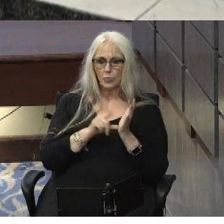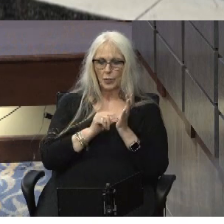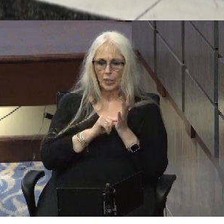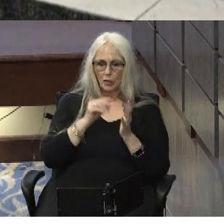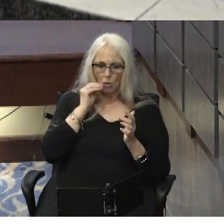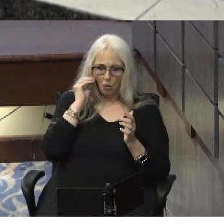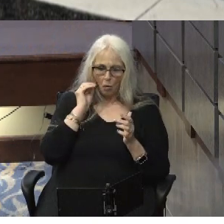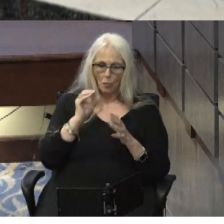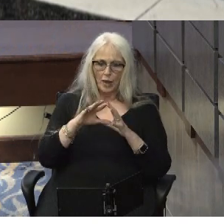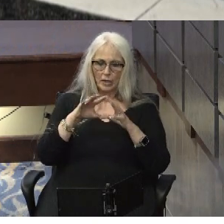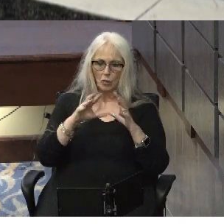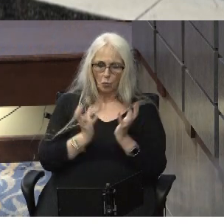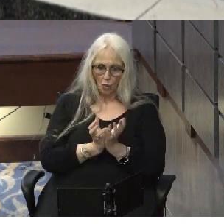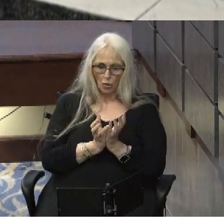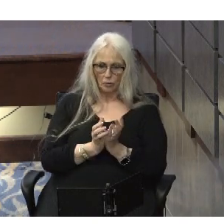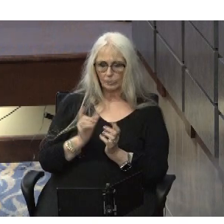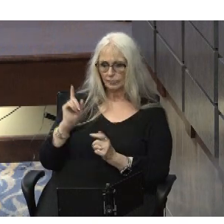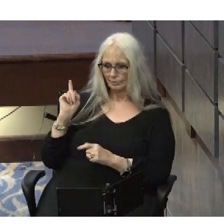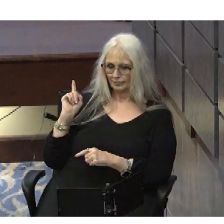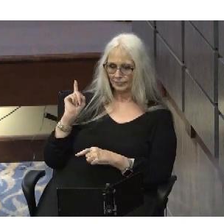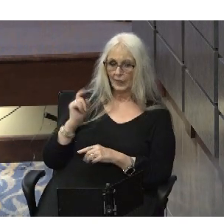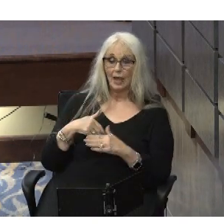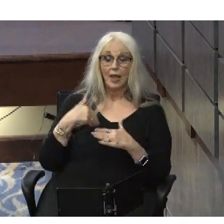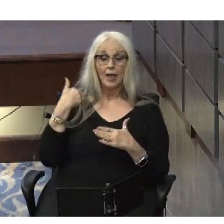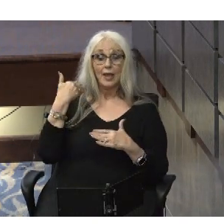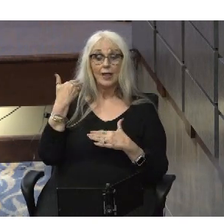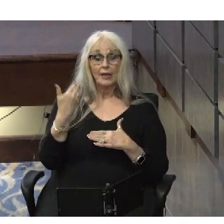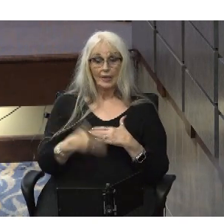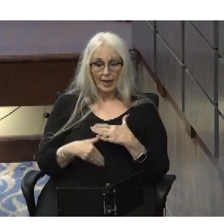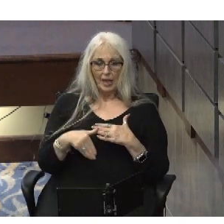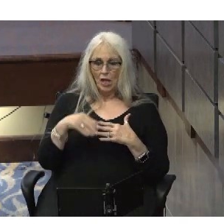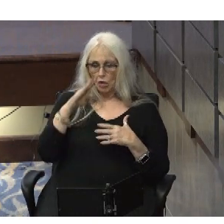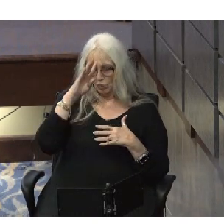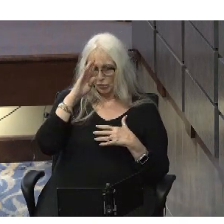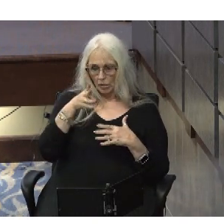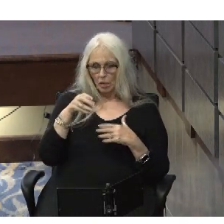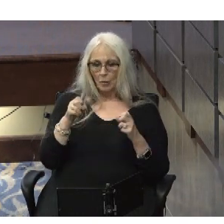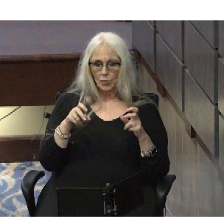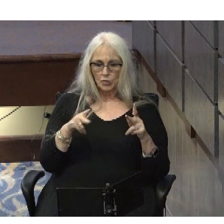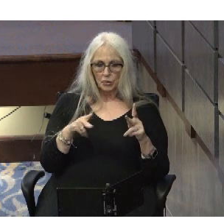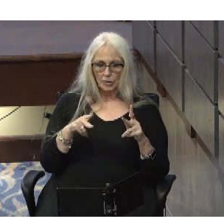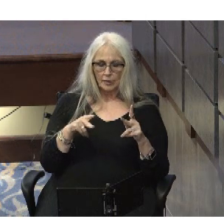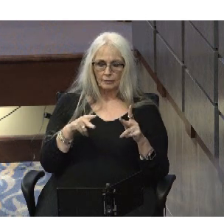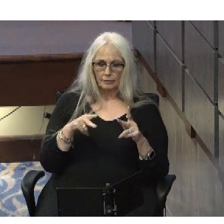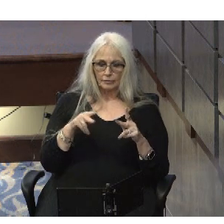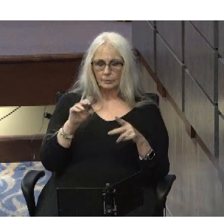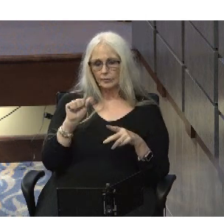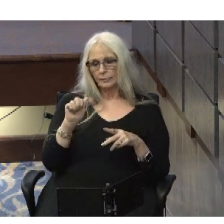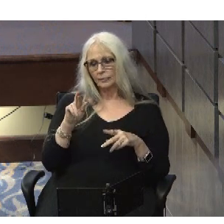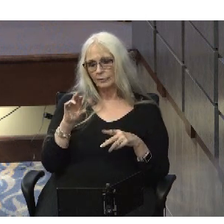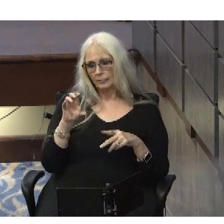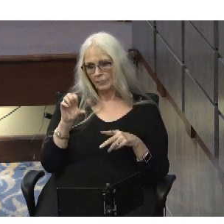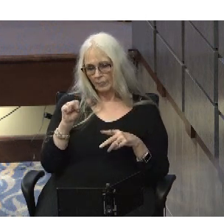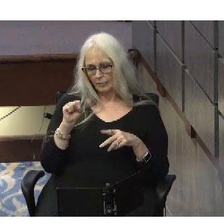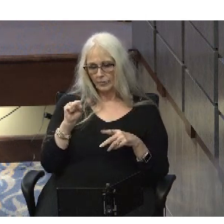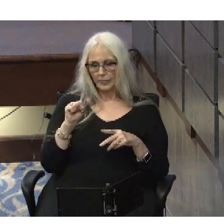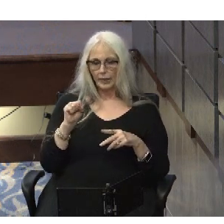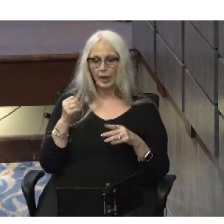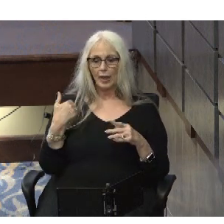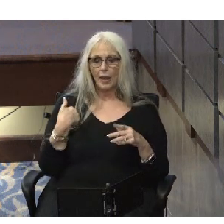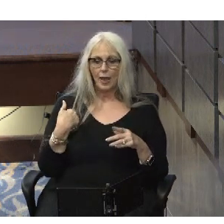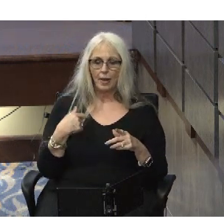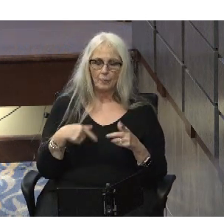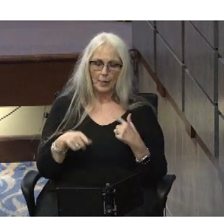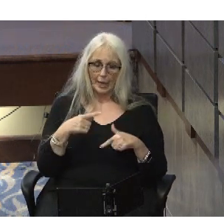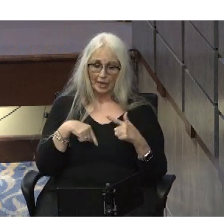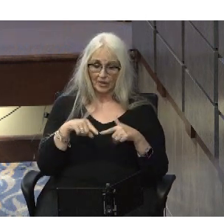in the world. Next, I think one of the creative opportunities are the acres of farmland and green space that we'll have. The back half of this property